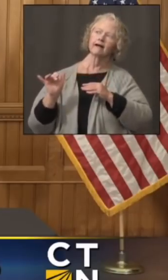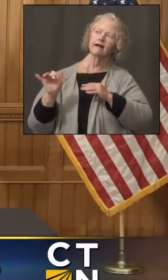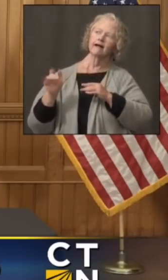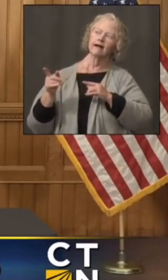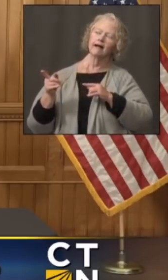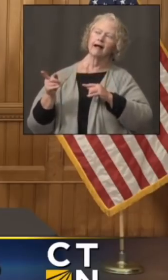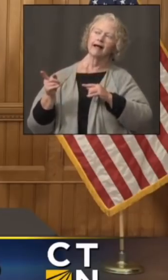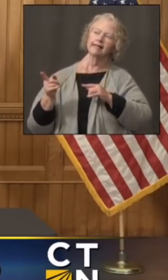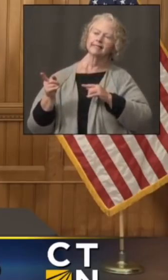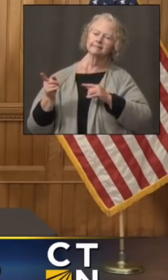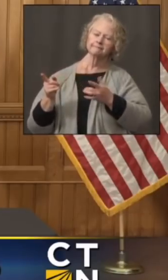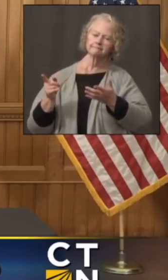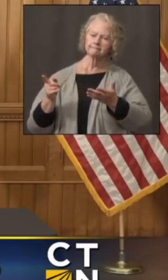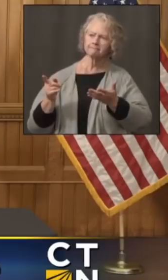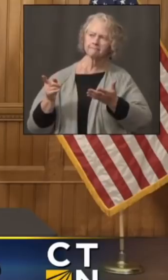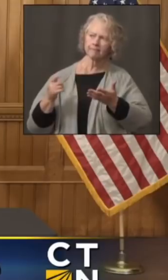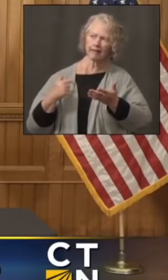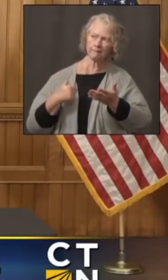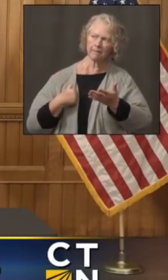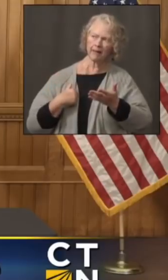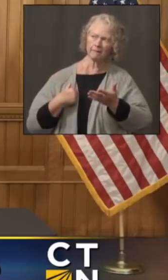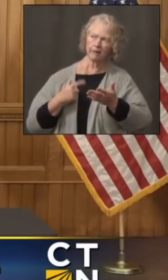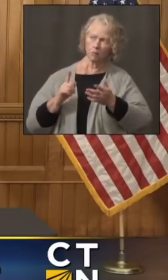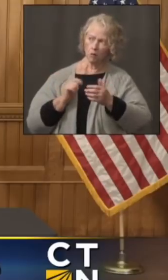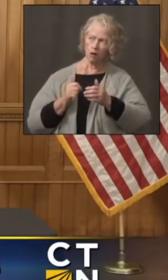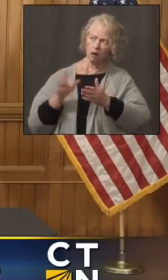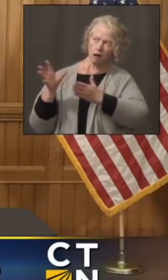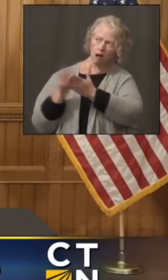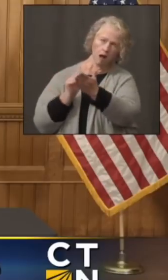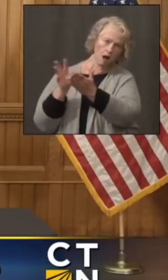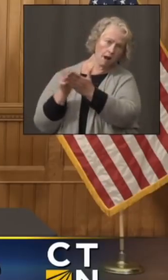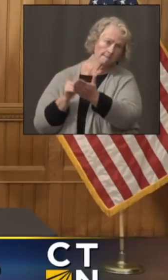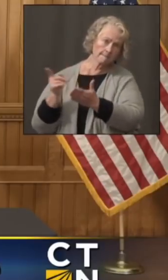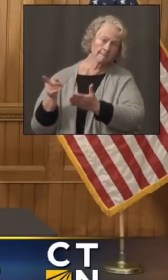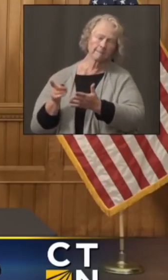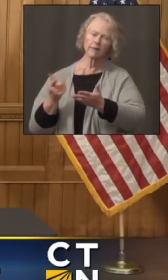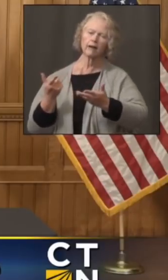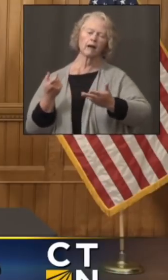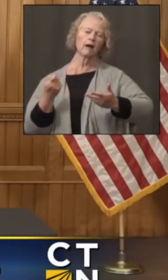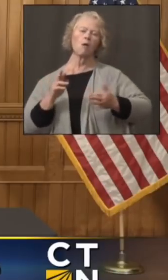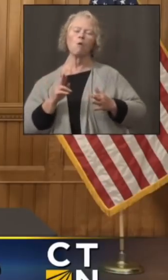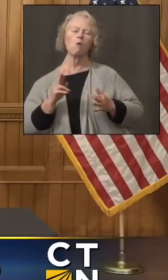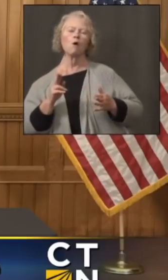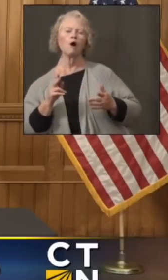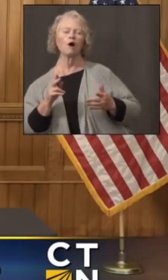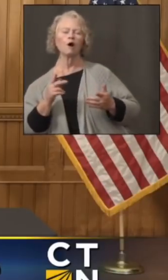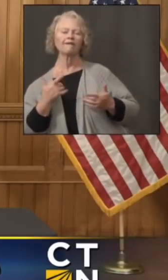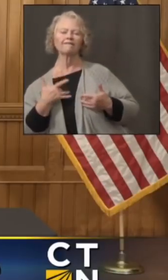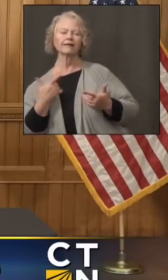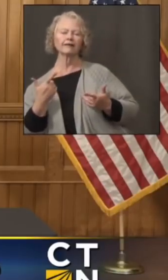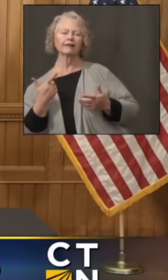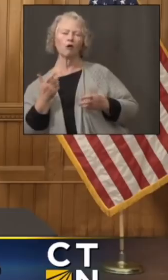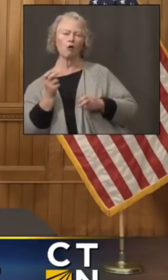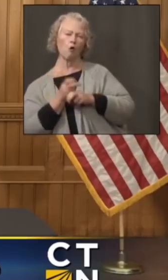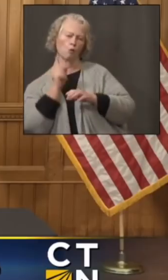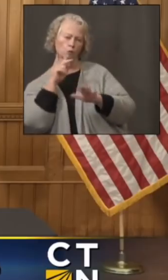us following suit in, or is it still too many moving parts right now?